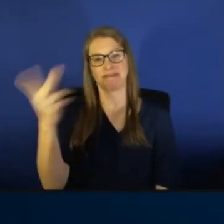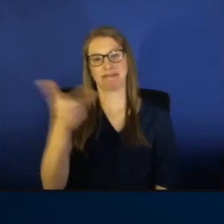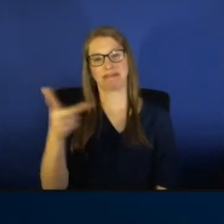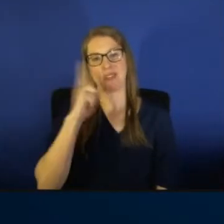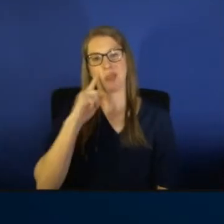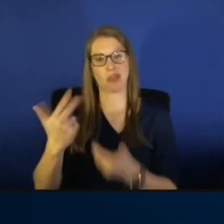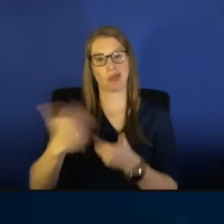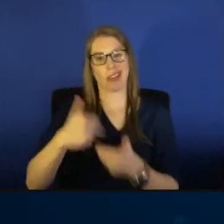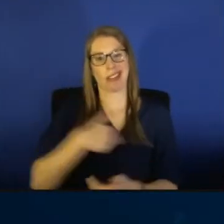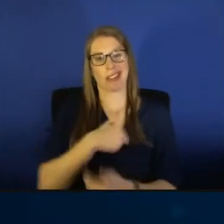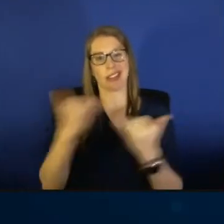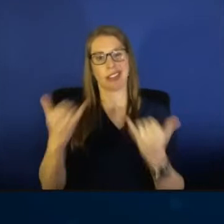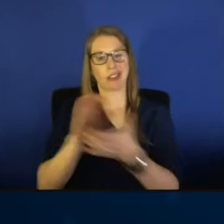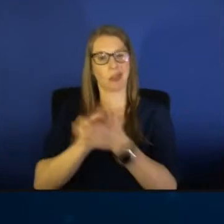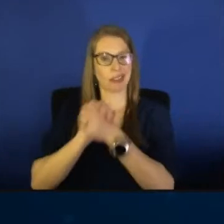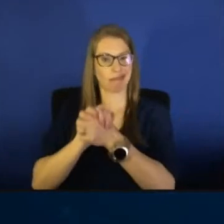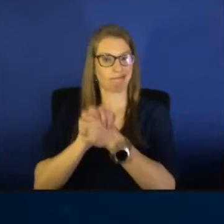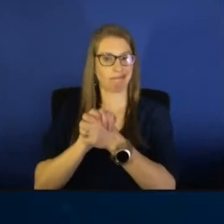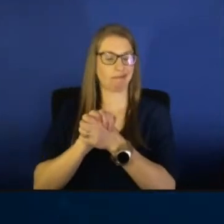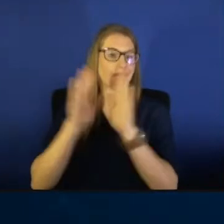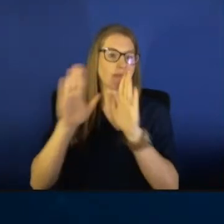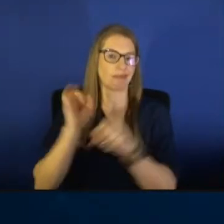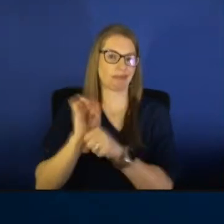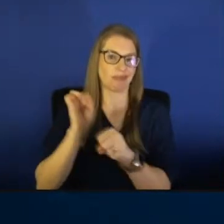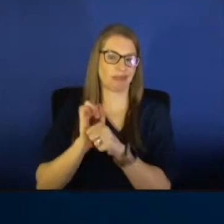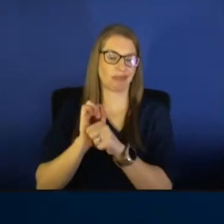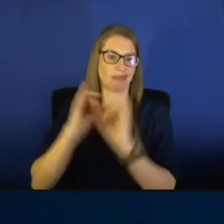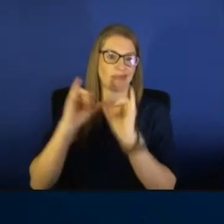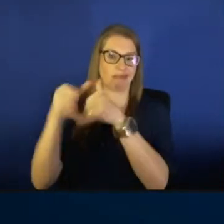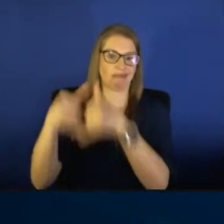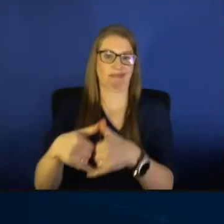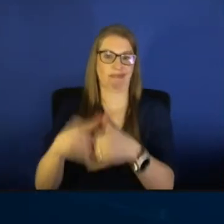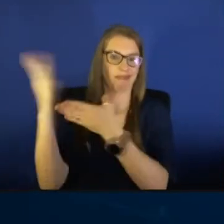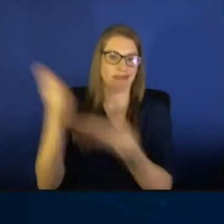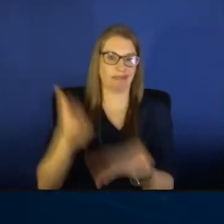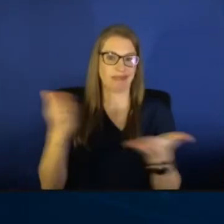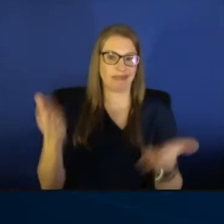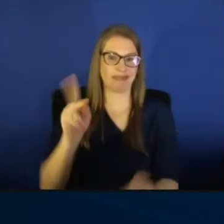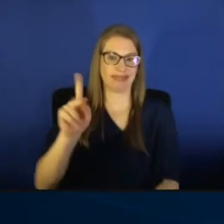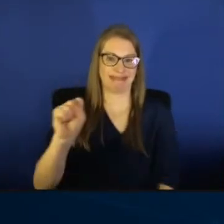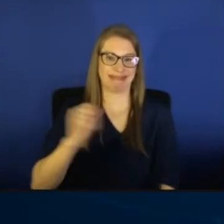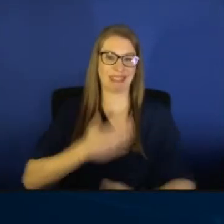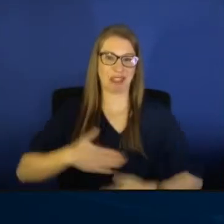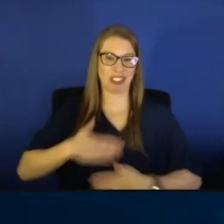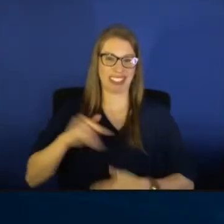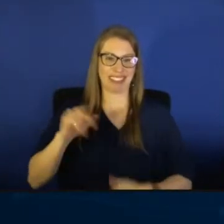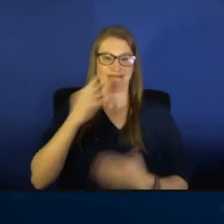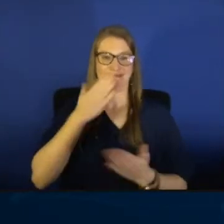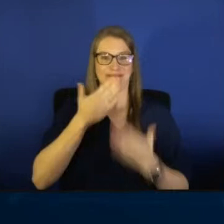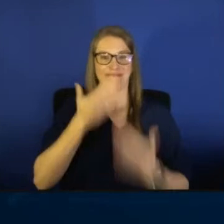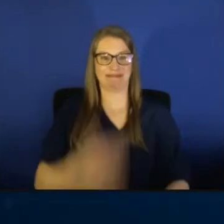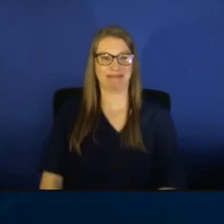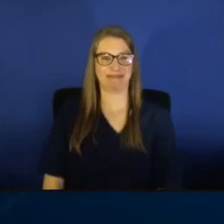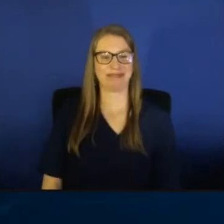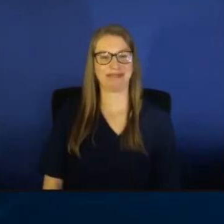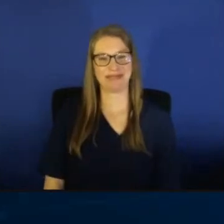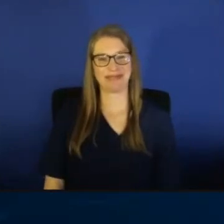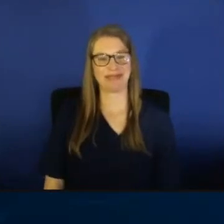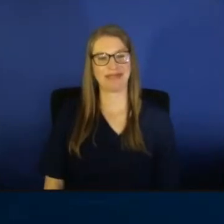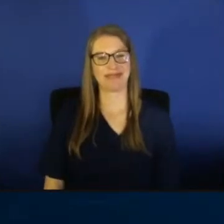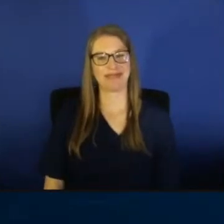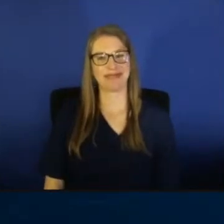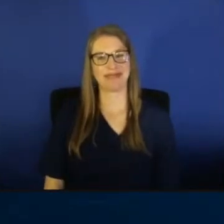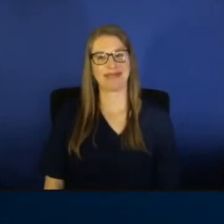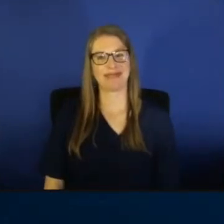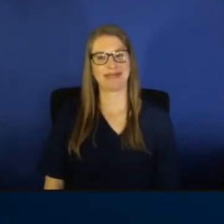today. Congratulations and great work getting that trophy back here to Kansas. We appreciate it. Thank you very much. Dr. Hawkinson. Well,